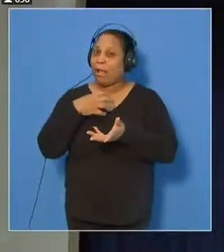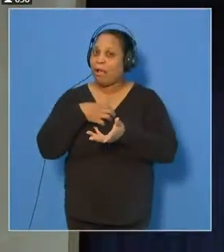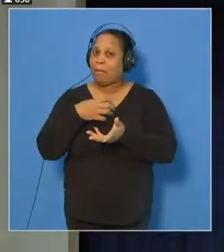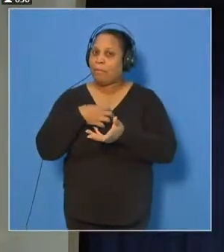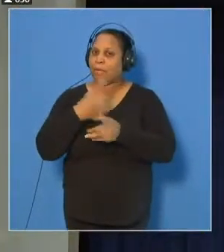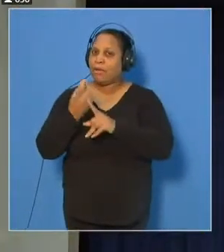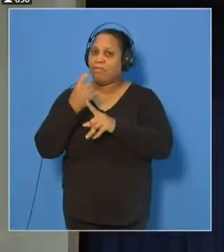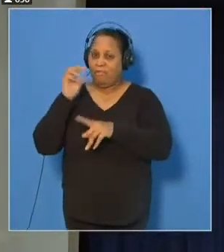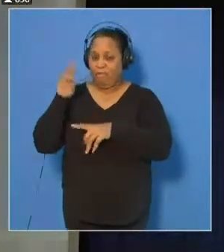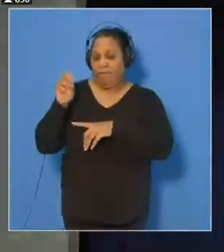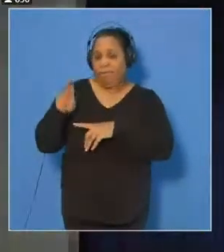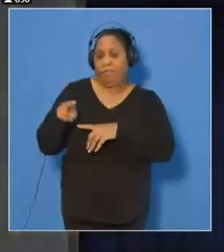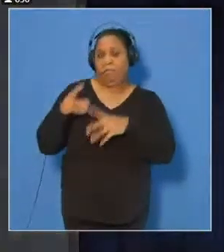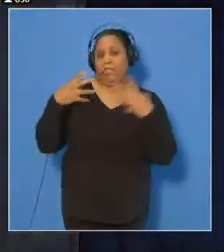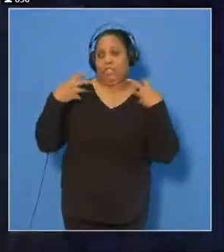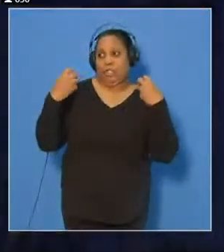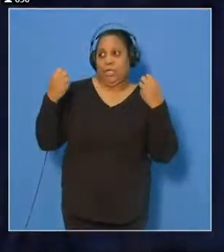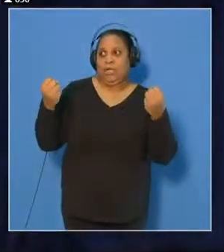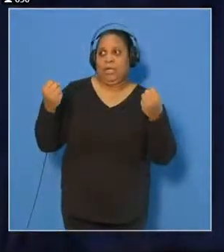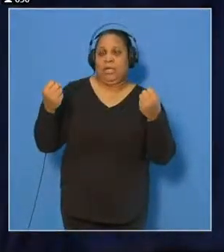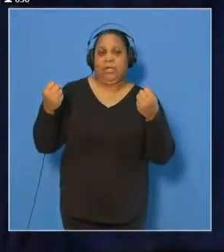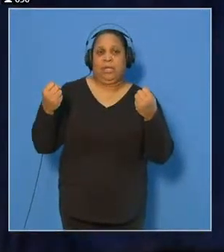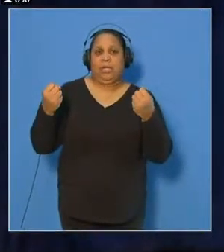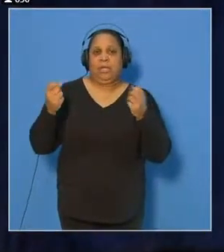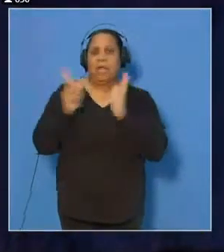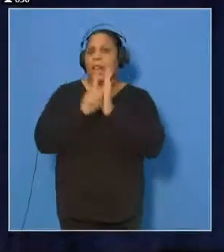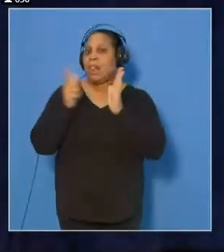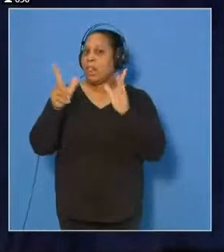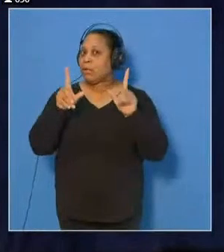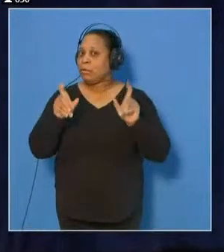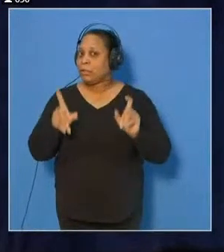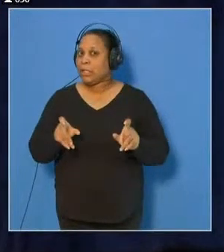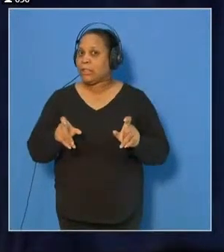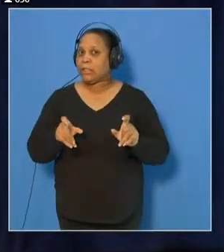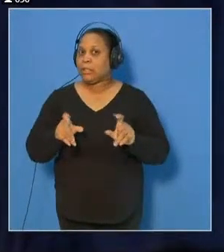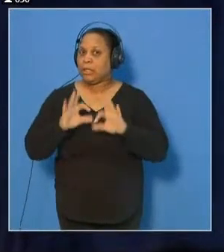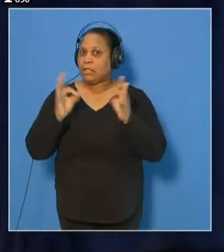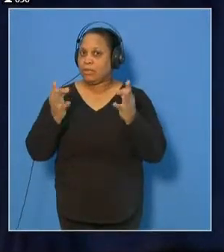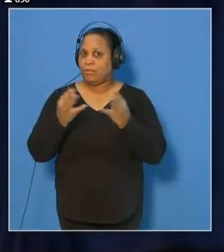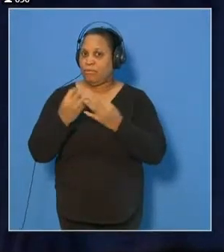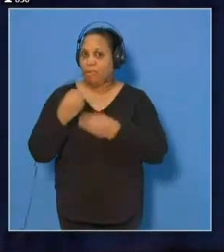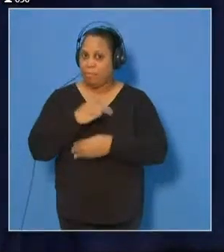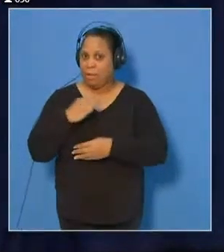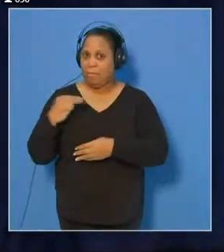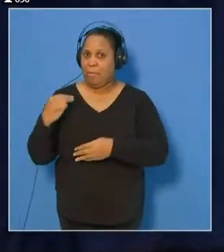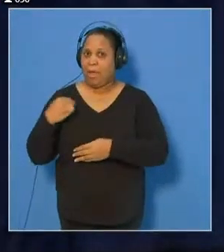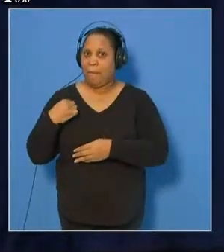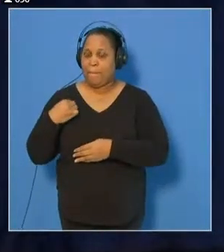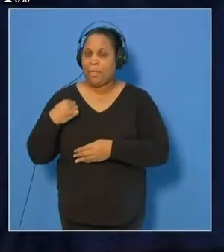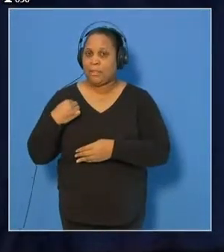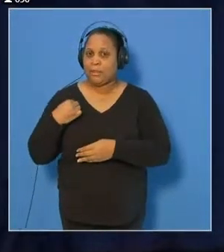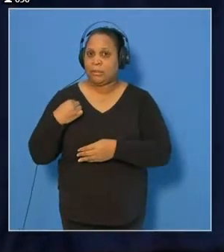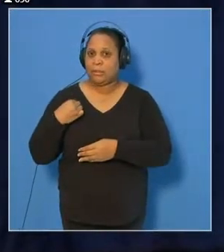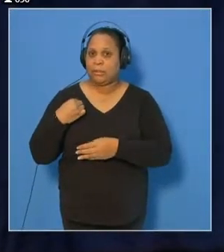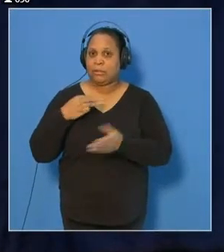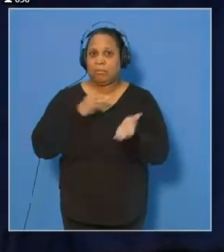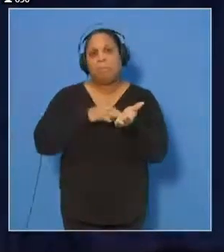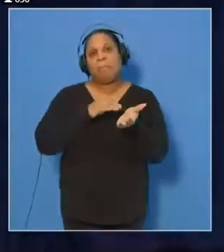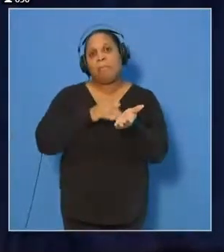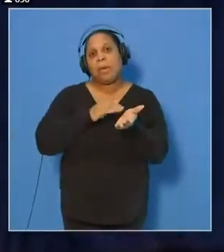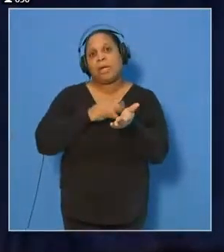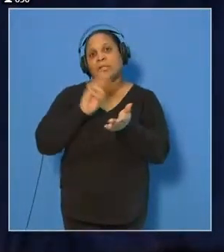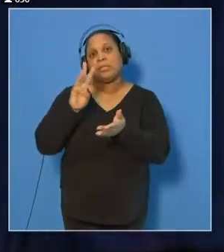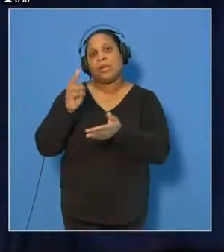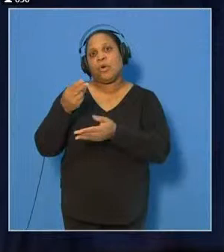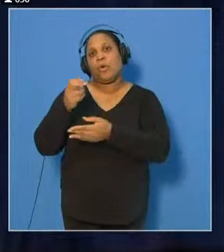coming from the Ministry of Health regarding illegal testing of family members by Dr. Bowden to